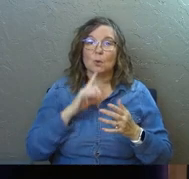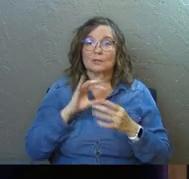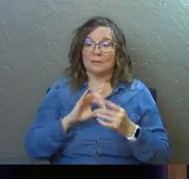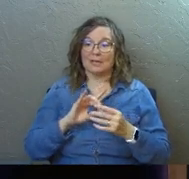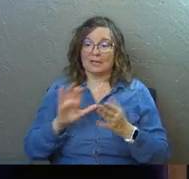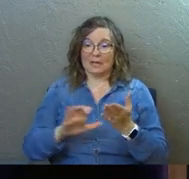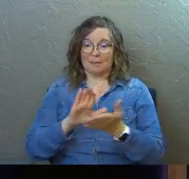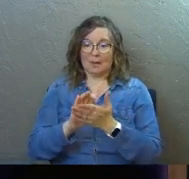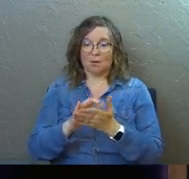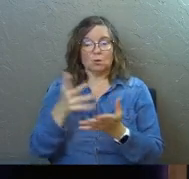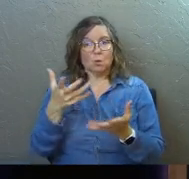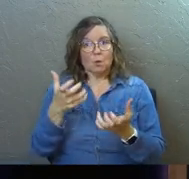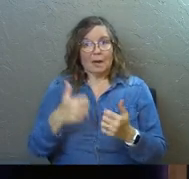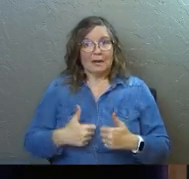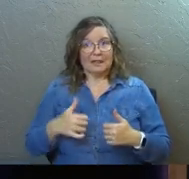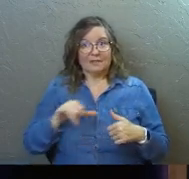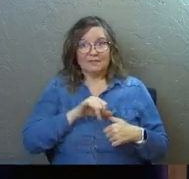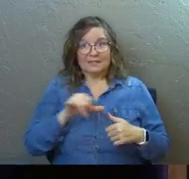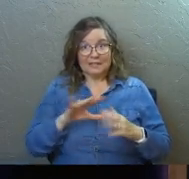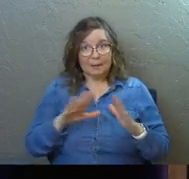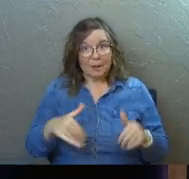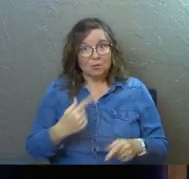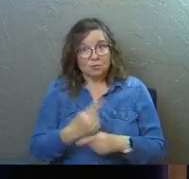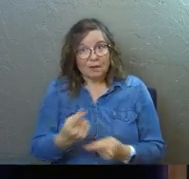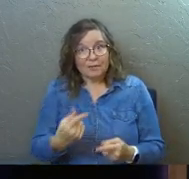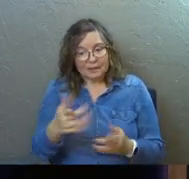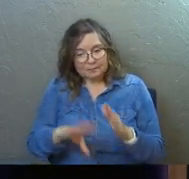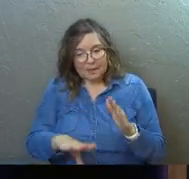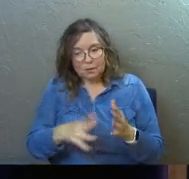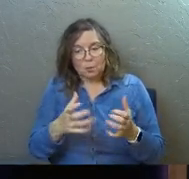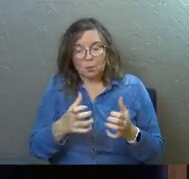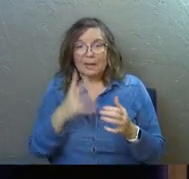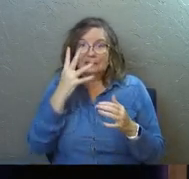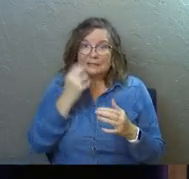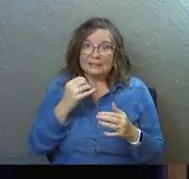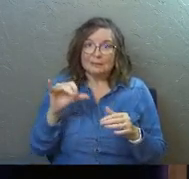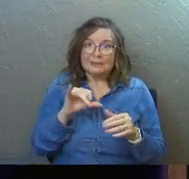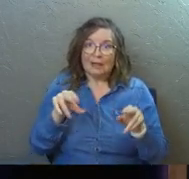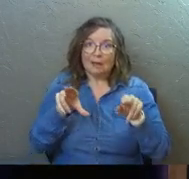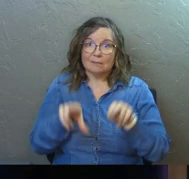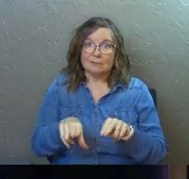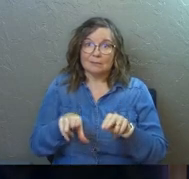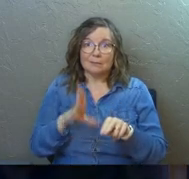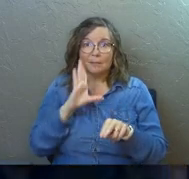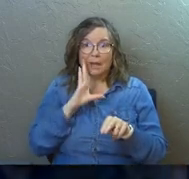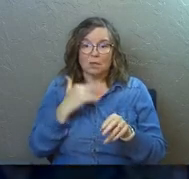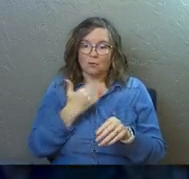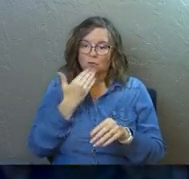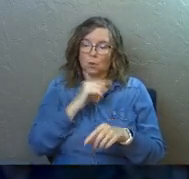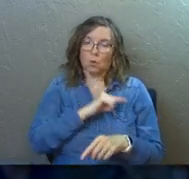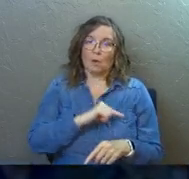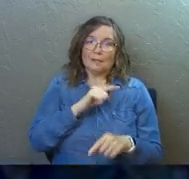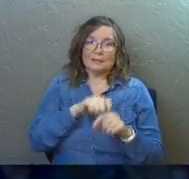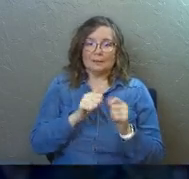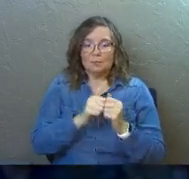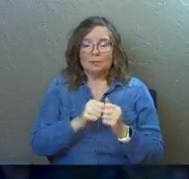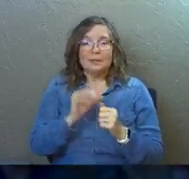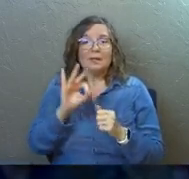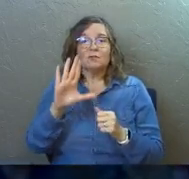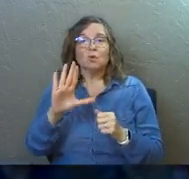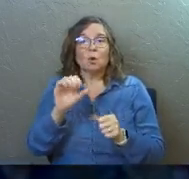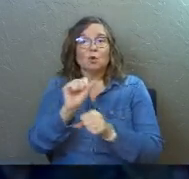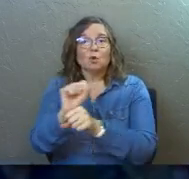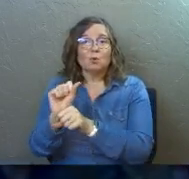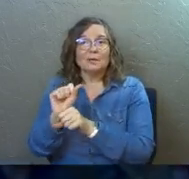especially in a marriage, like, you want to live in the same house, right? Like, that's pretty basic. Like, you want to sleep in the same bed. You want to have good quality time together. Even